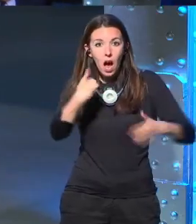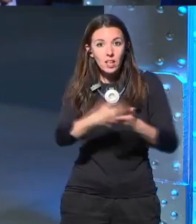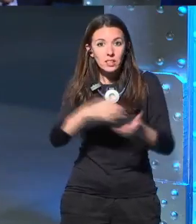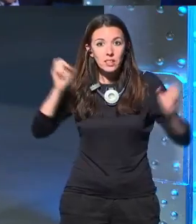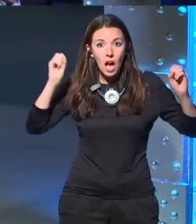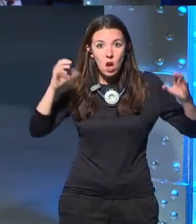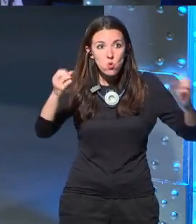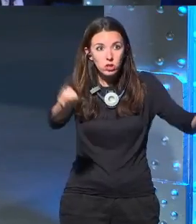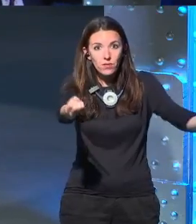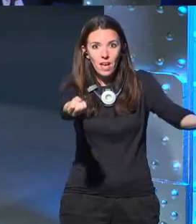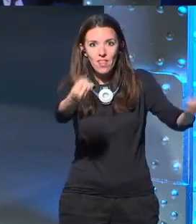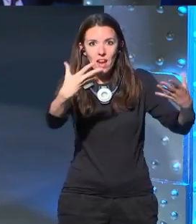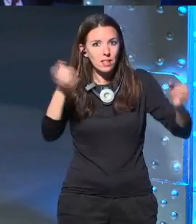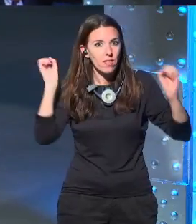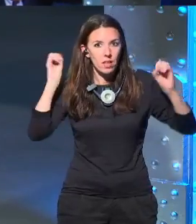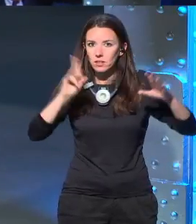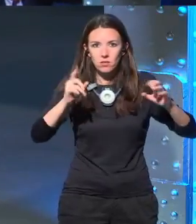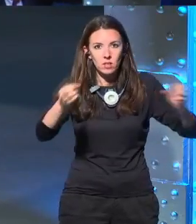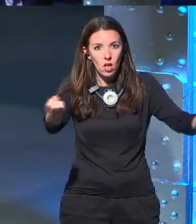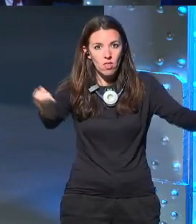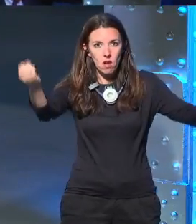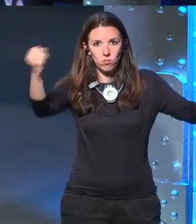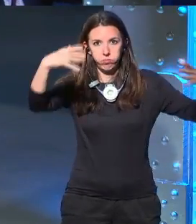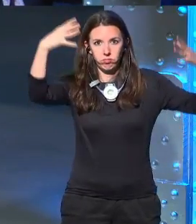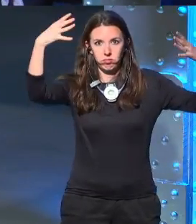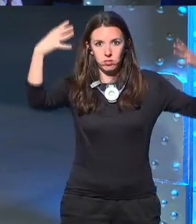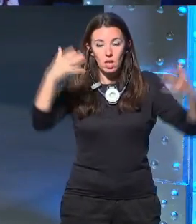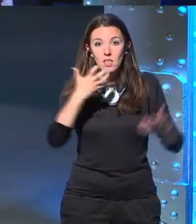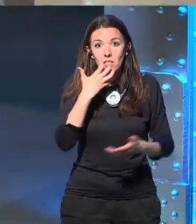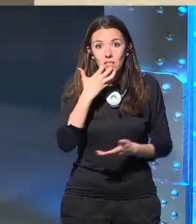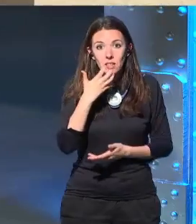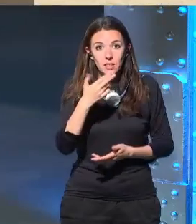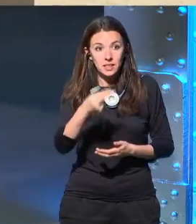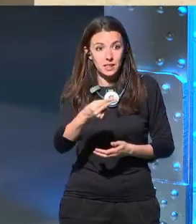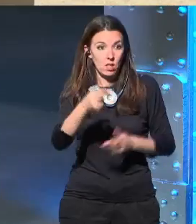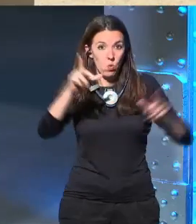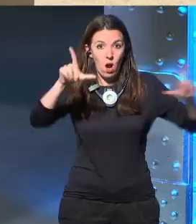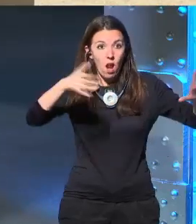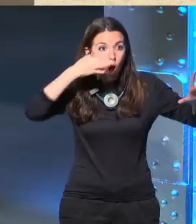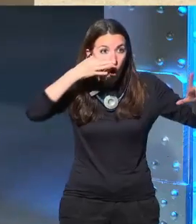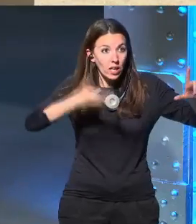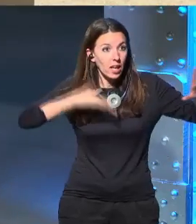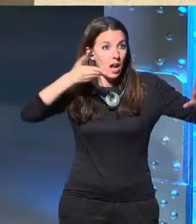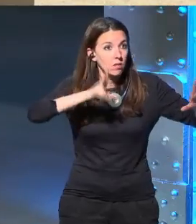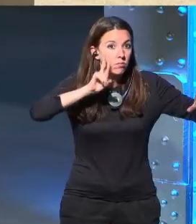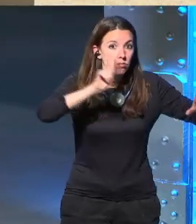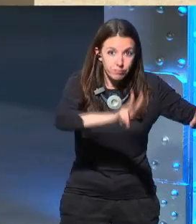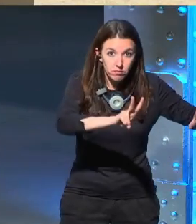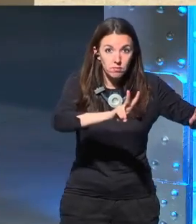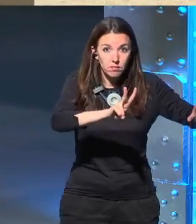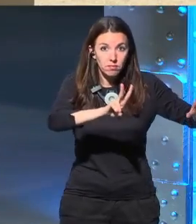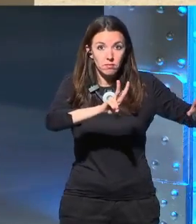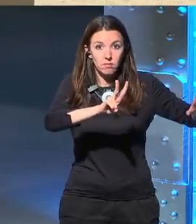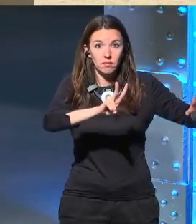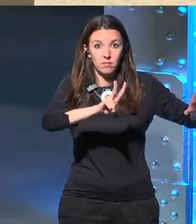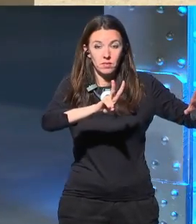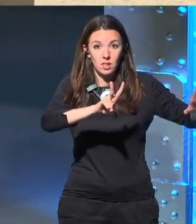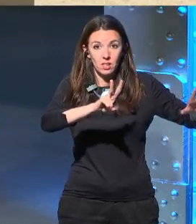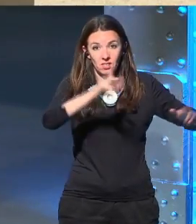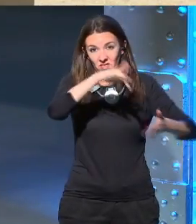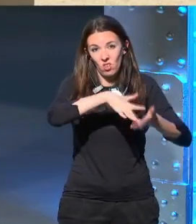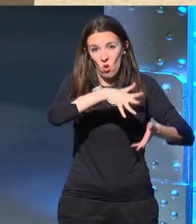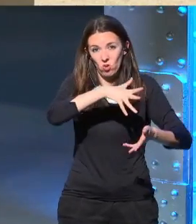go a step deeper and you actually visit it, and you go to the dining hall in the monastery, and